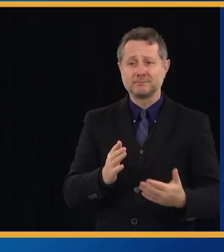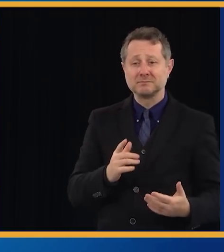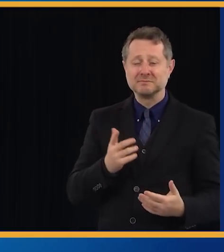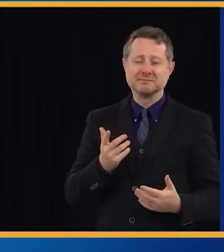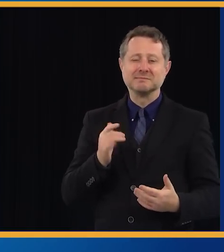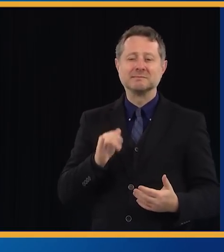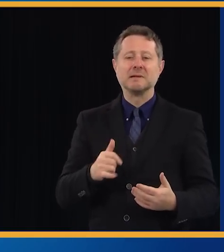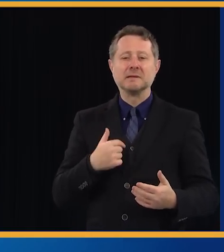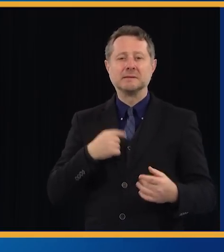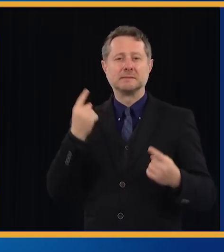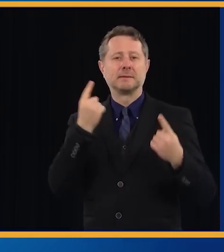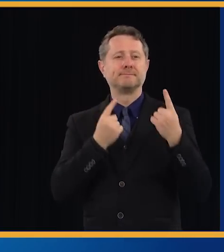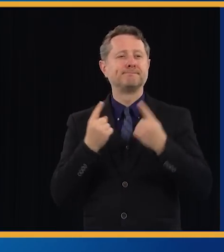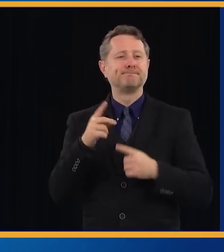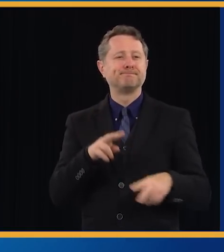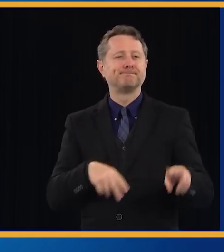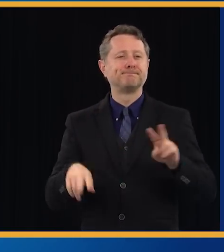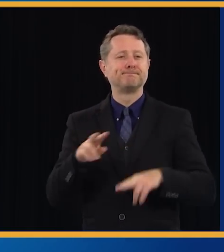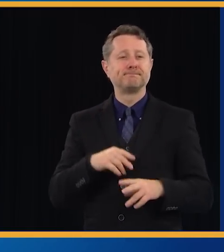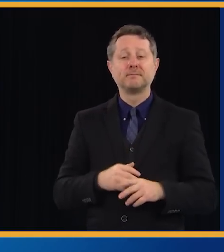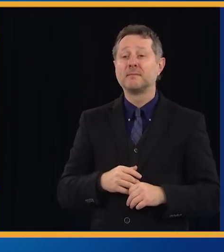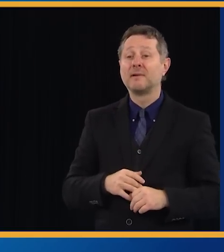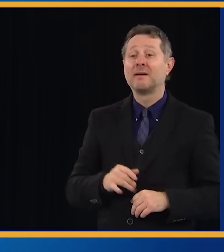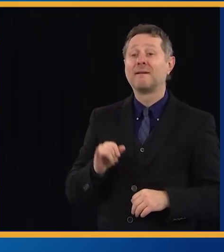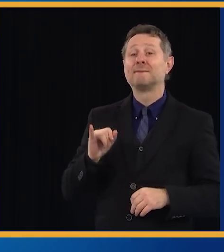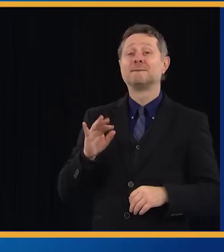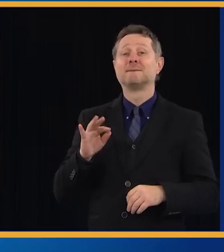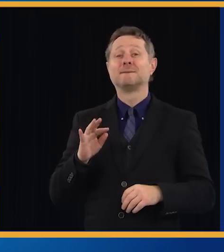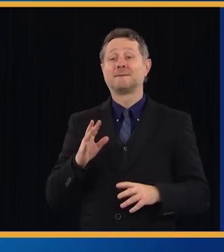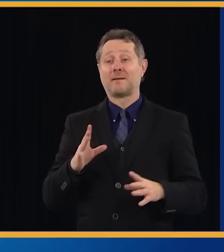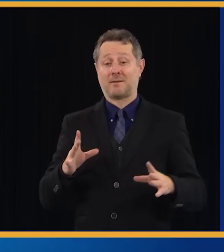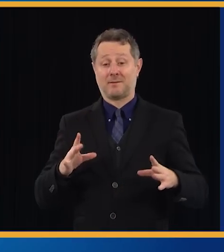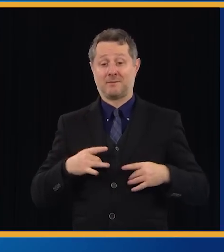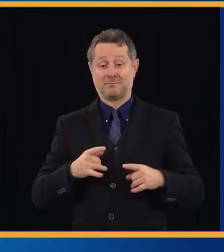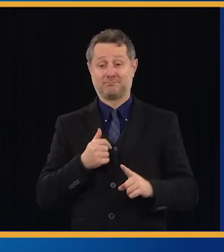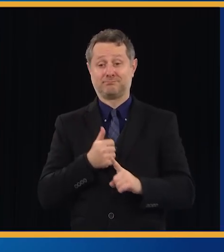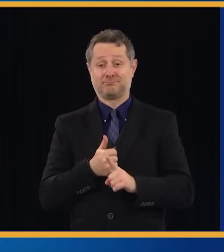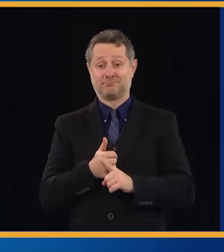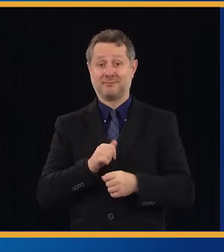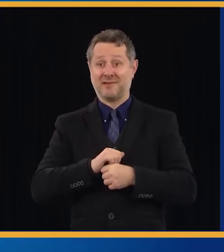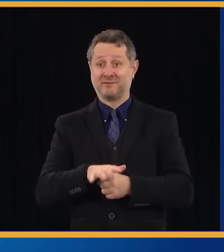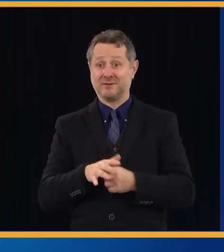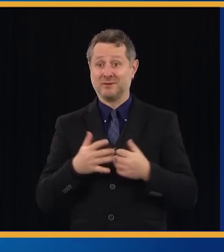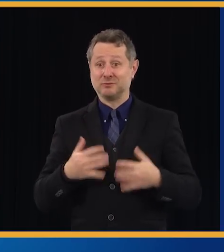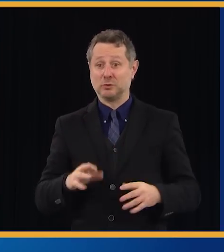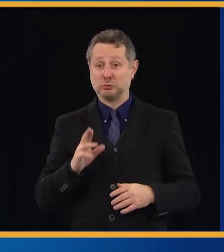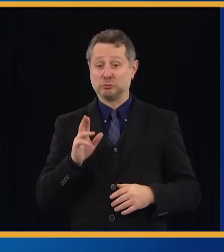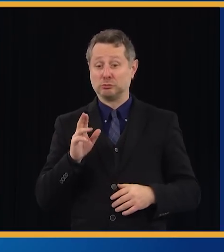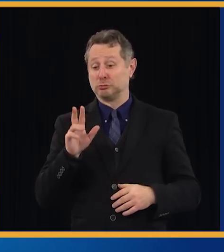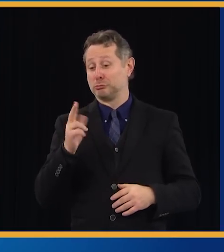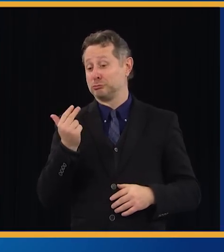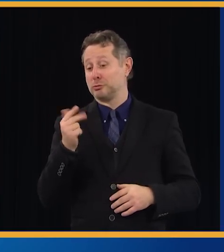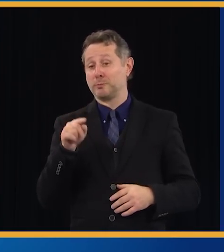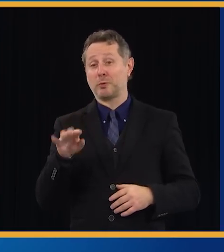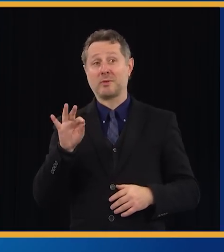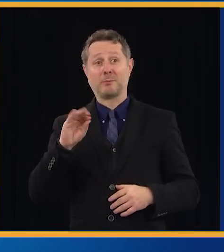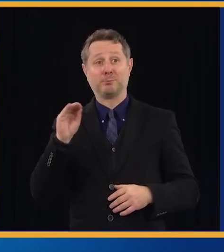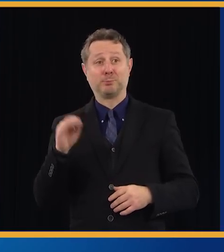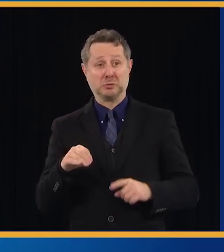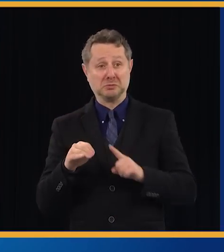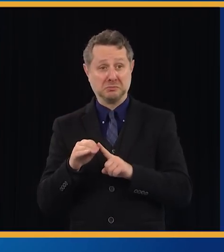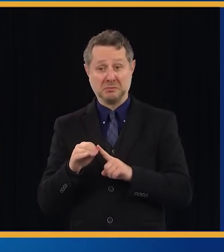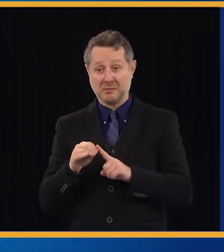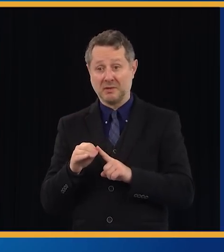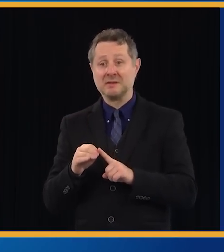consideration. If the infection rate is 13.9%, then it